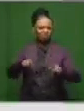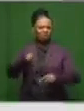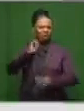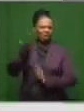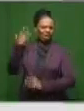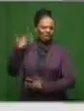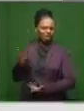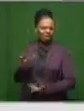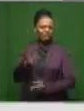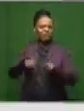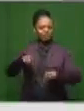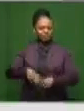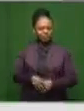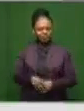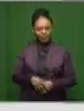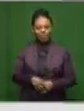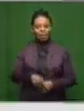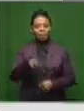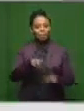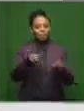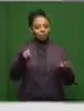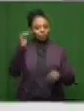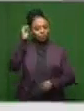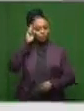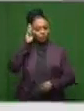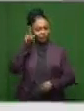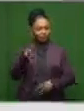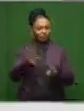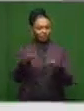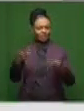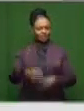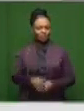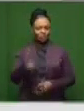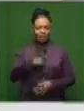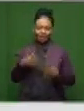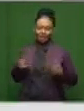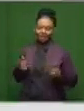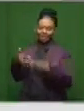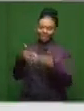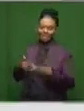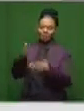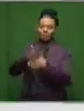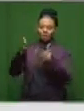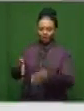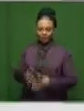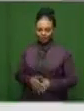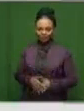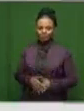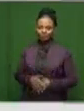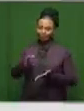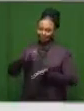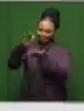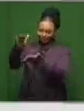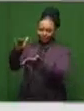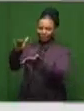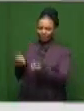remember that this is going to be different because whichever group we go for and if we go for health care workers first, this will be the first time we're going to be looking at